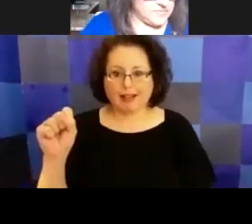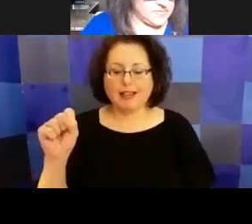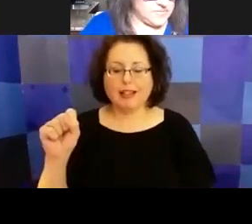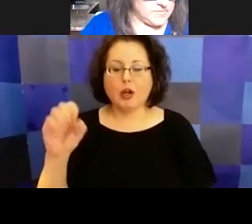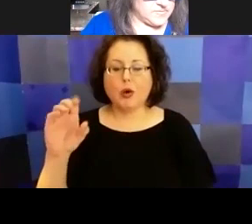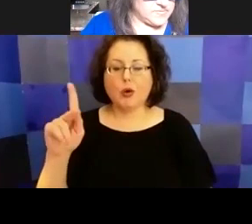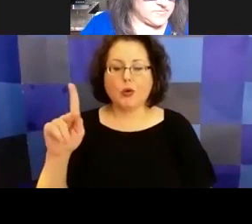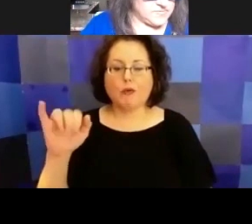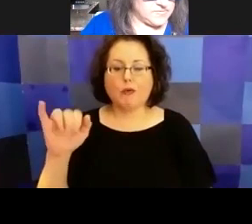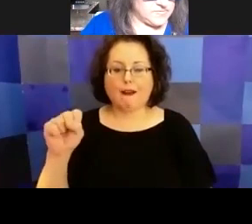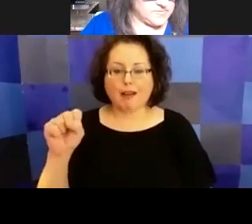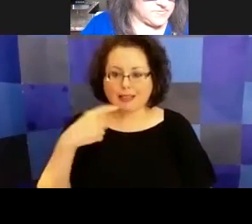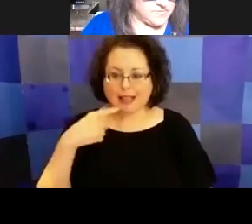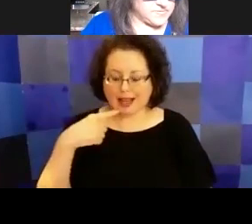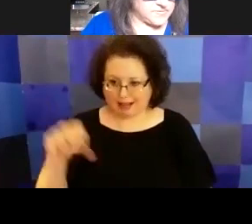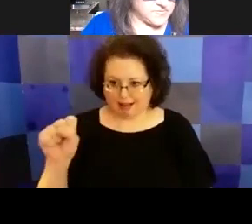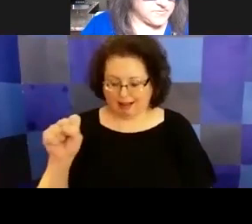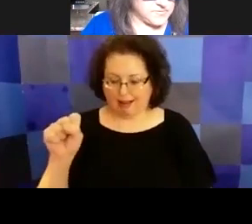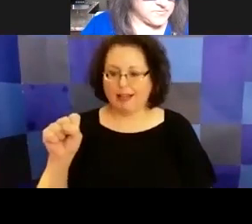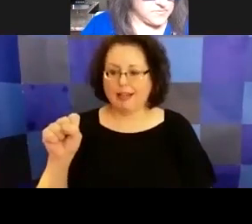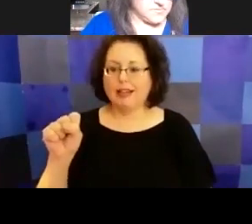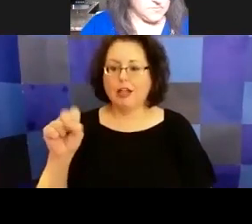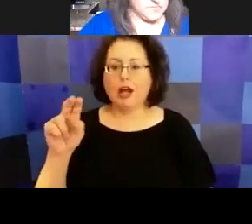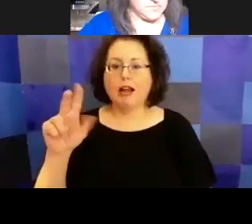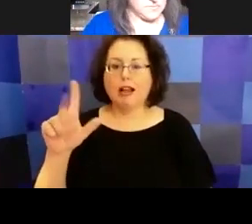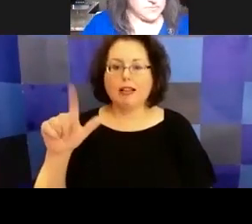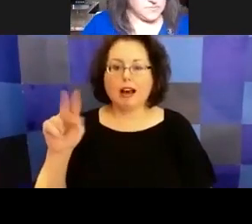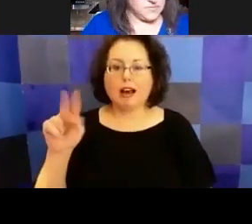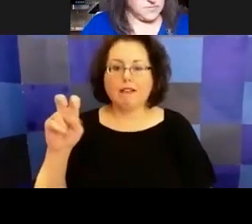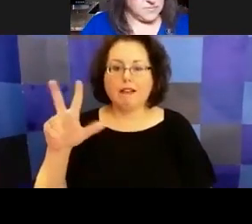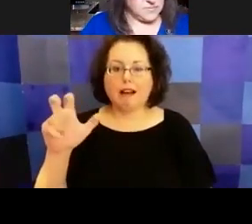Krause. Aye. Mr. Lavelle. Aye.